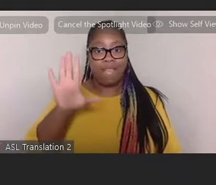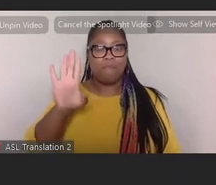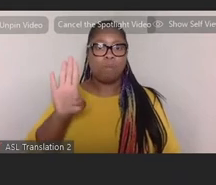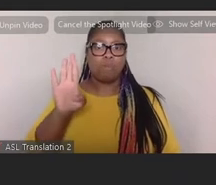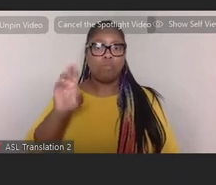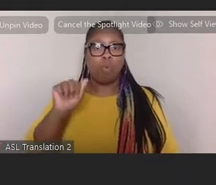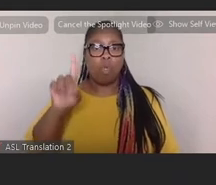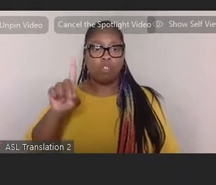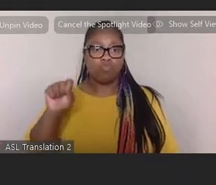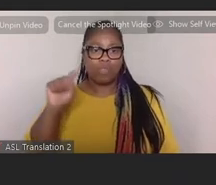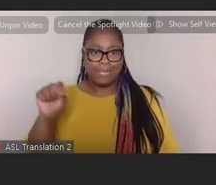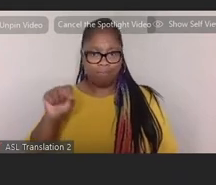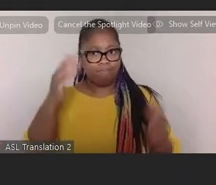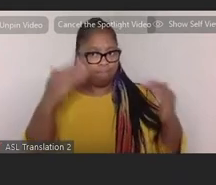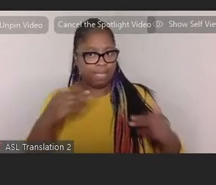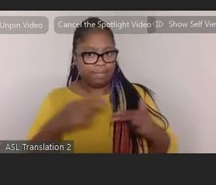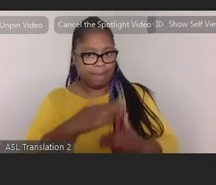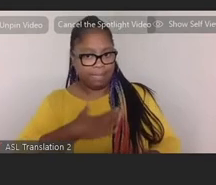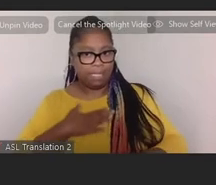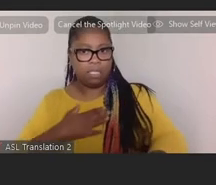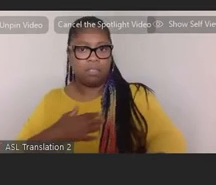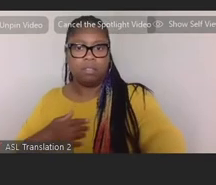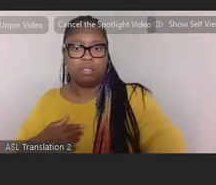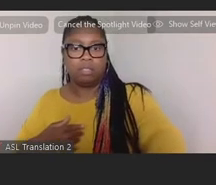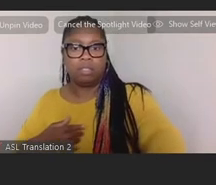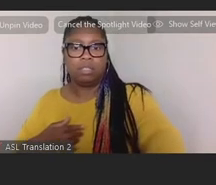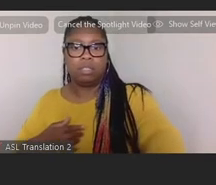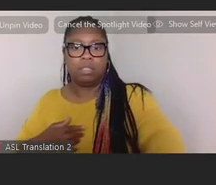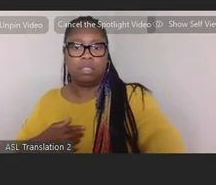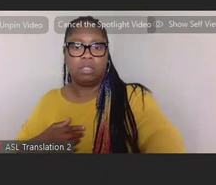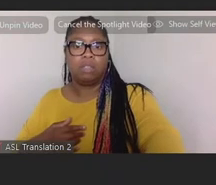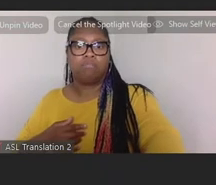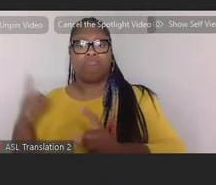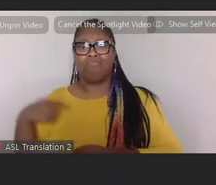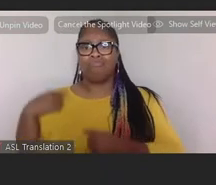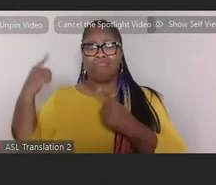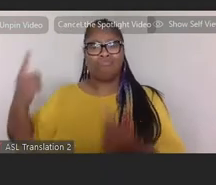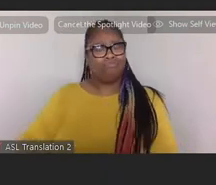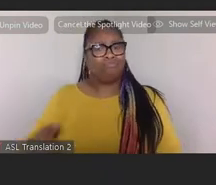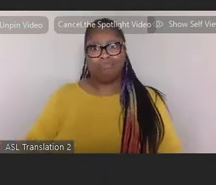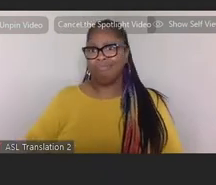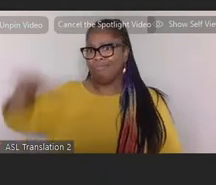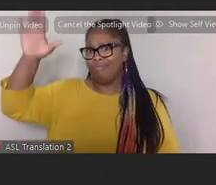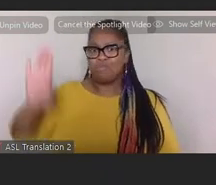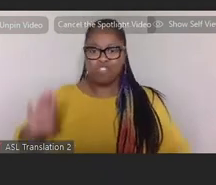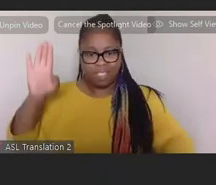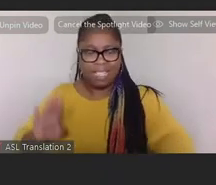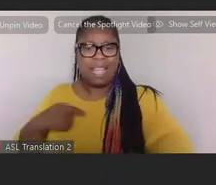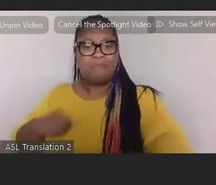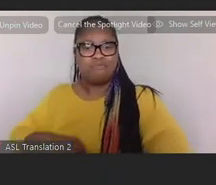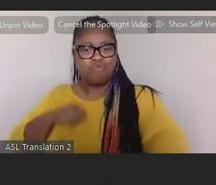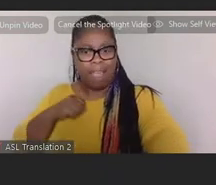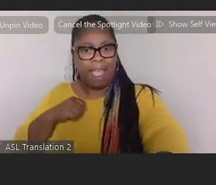Next slide, please. As a lifelong Brooklyn resident, I am proud that we are nearing